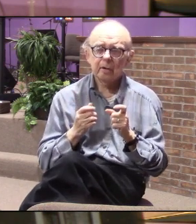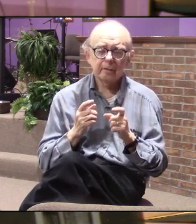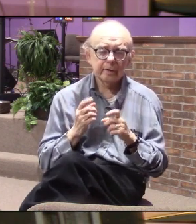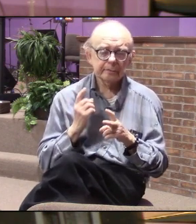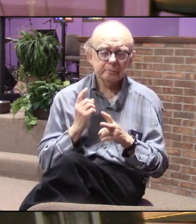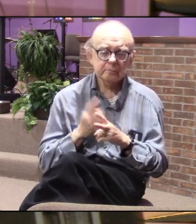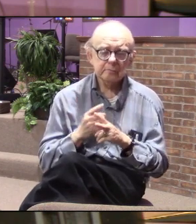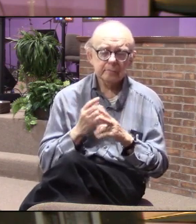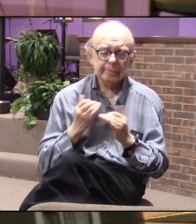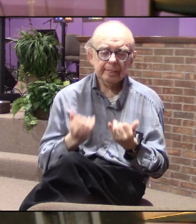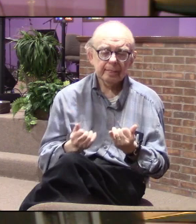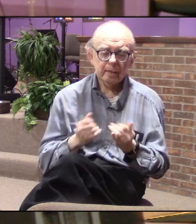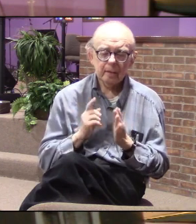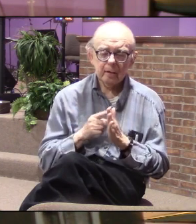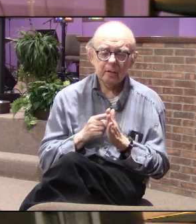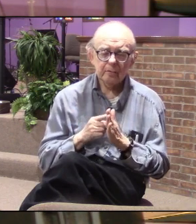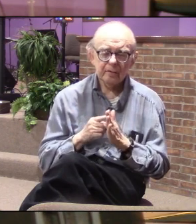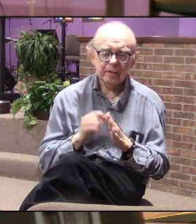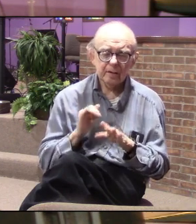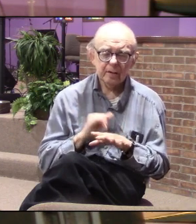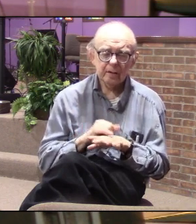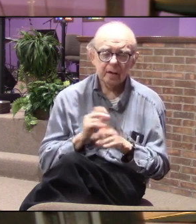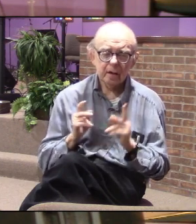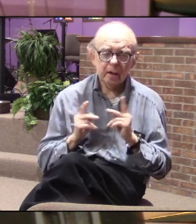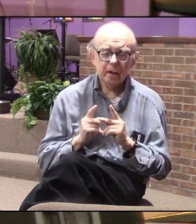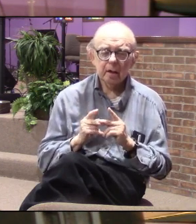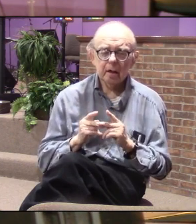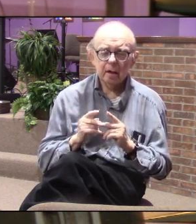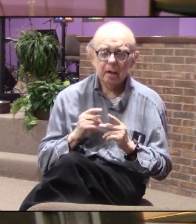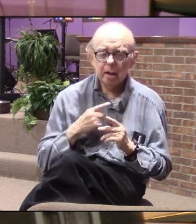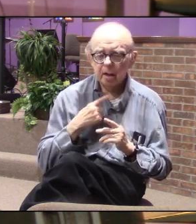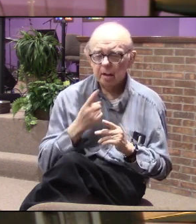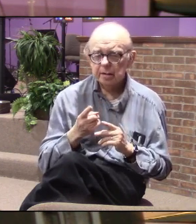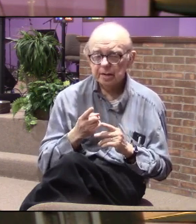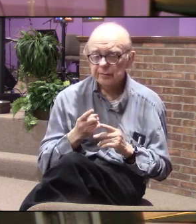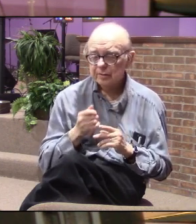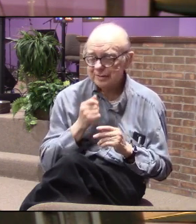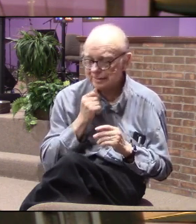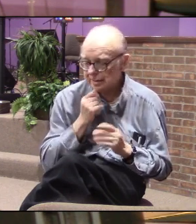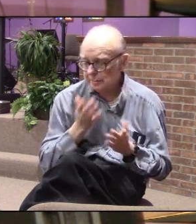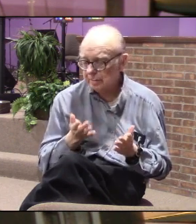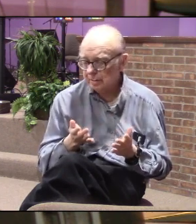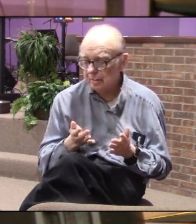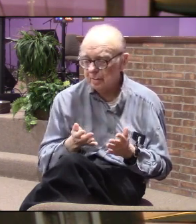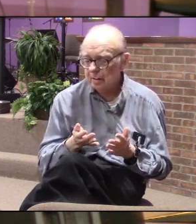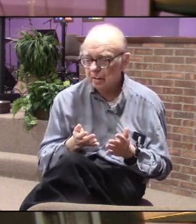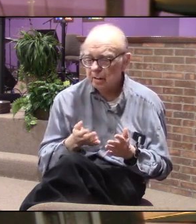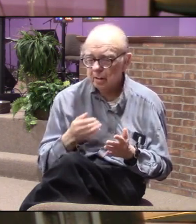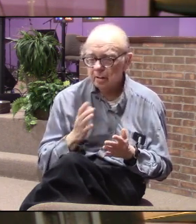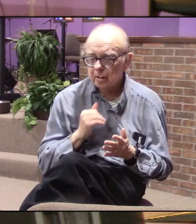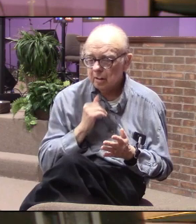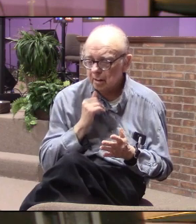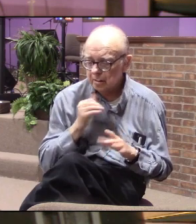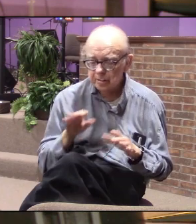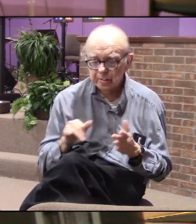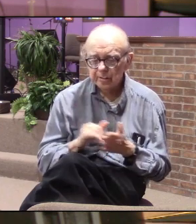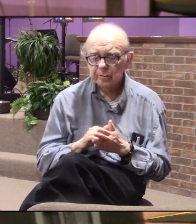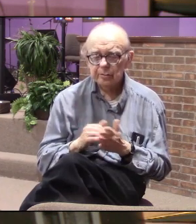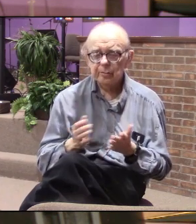Right there at that moment on the spot. But can I give you a little secret? God doesn't do